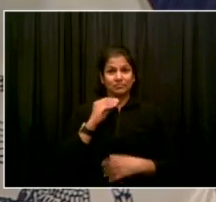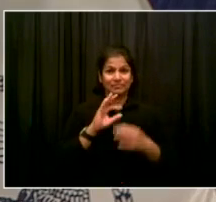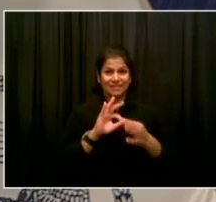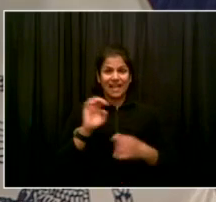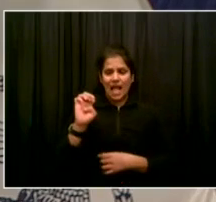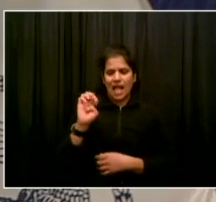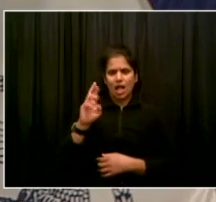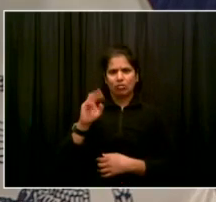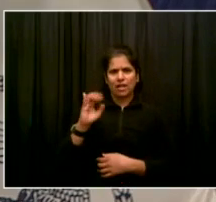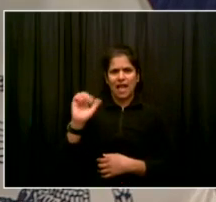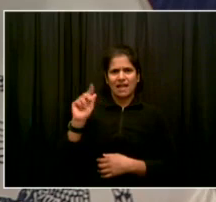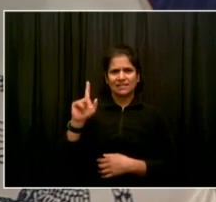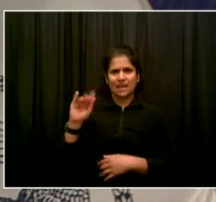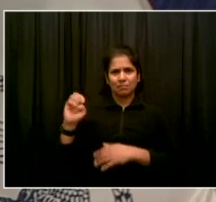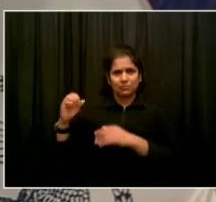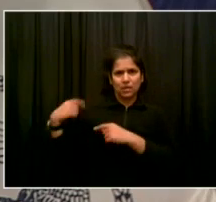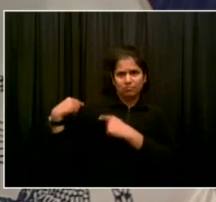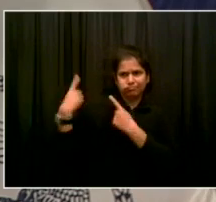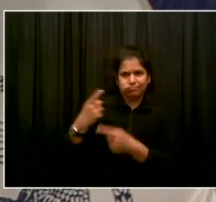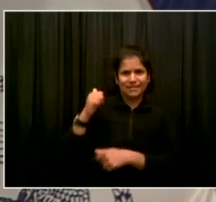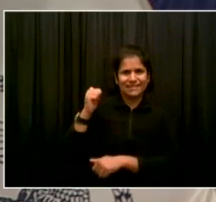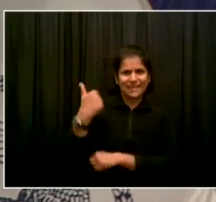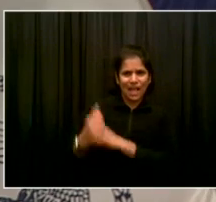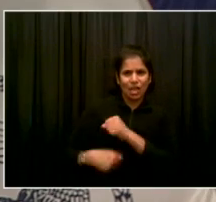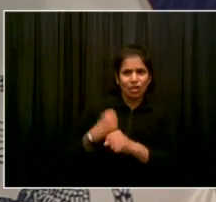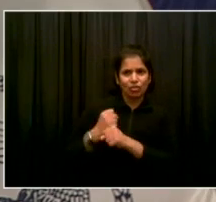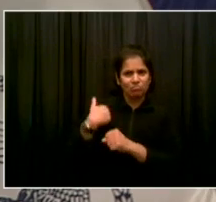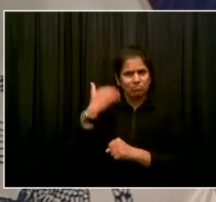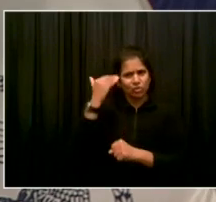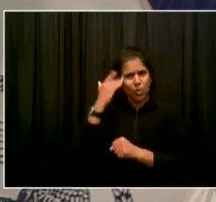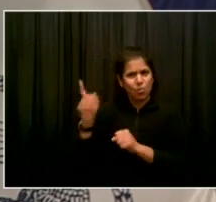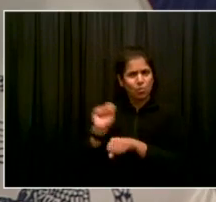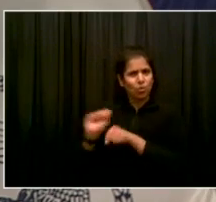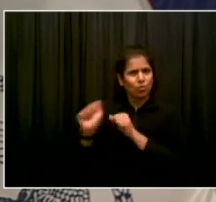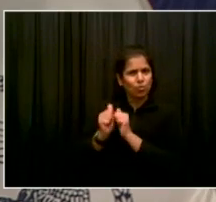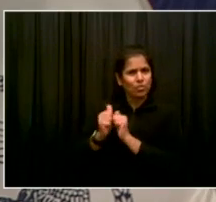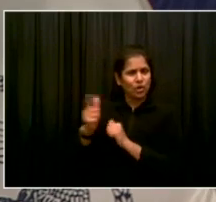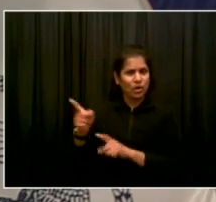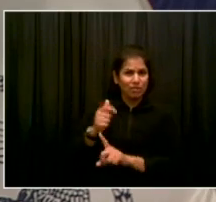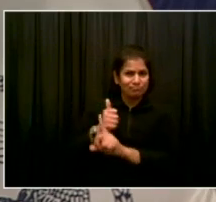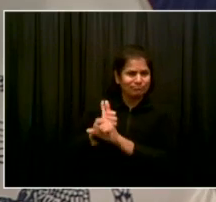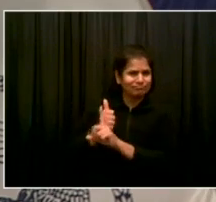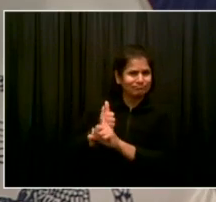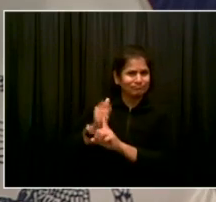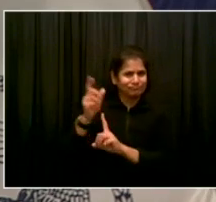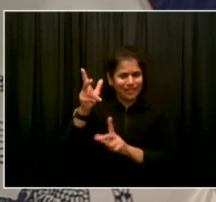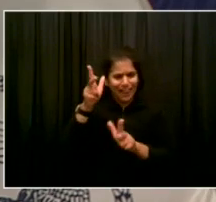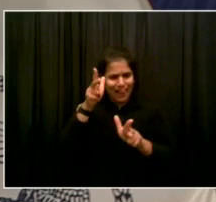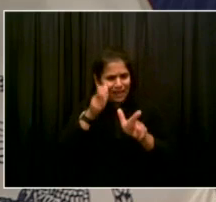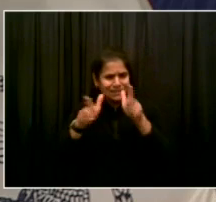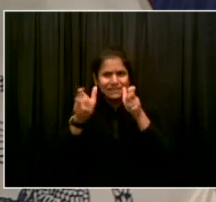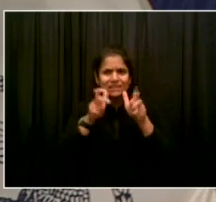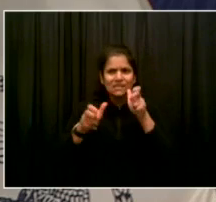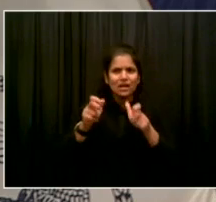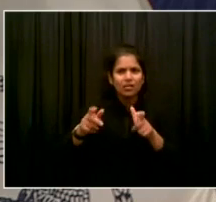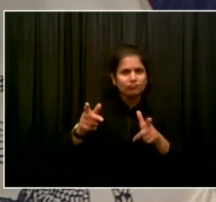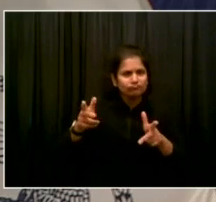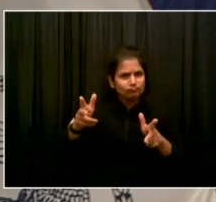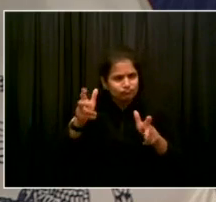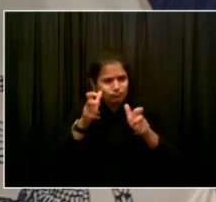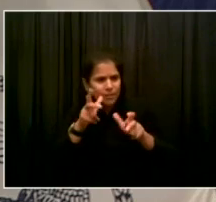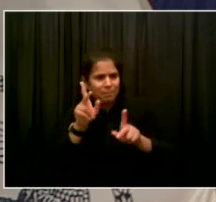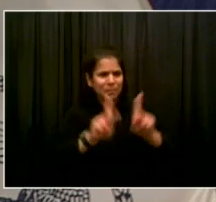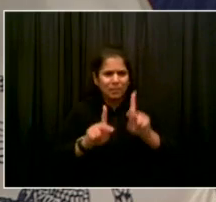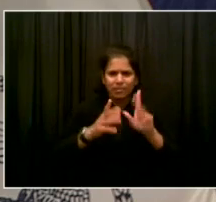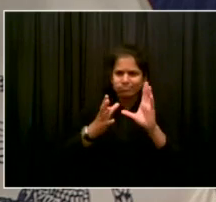is he listens to people, he works with people. He put together a very broad coalition in his election, which I admired